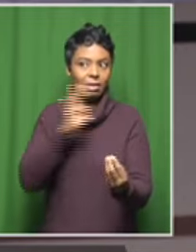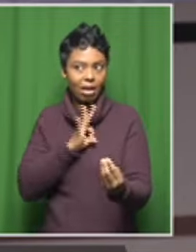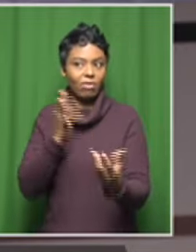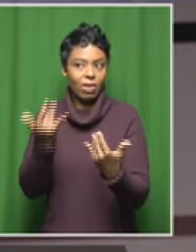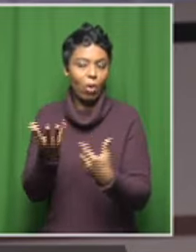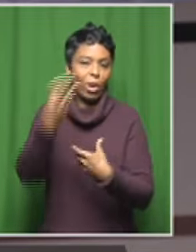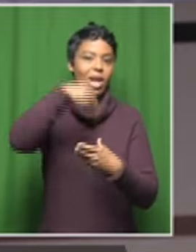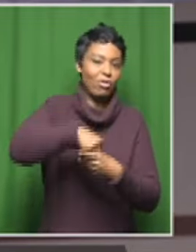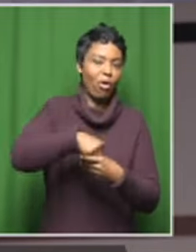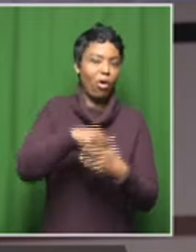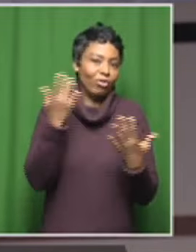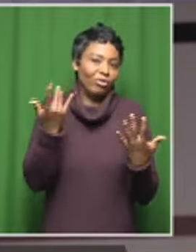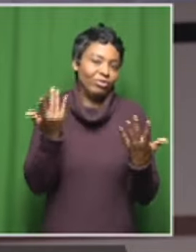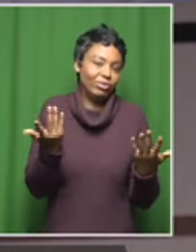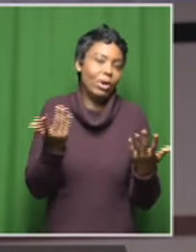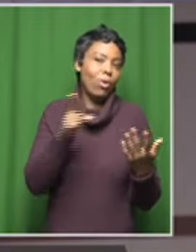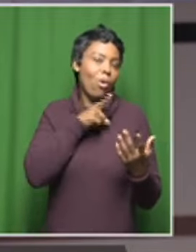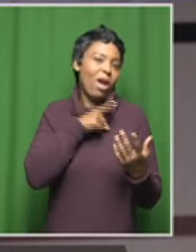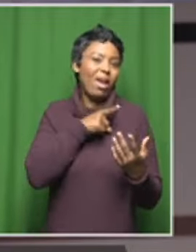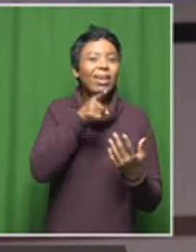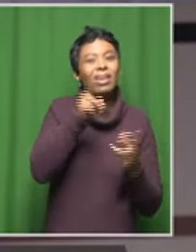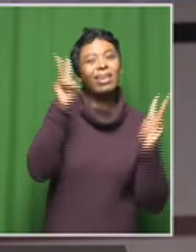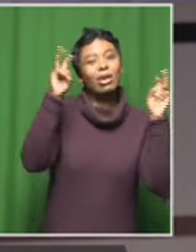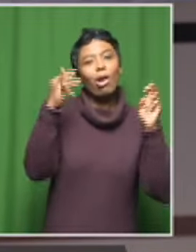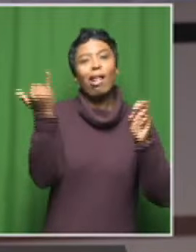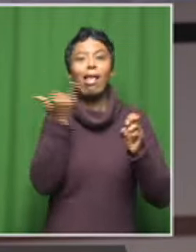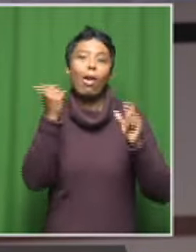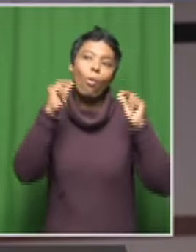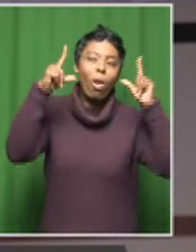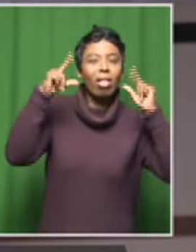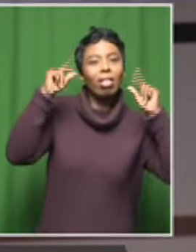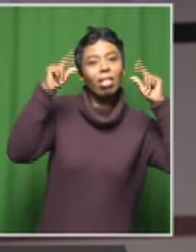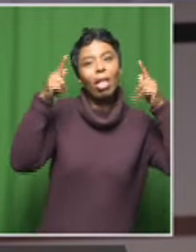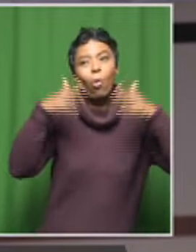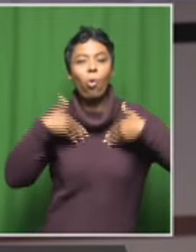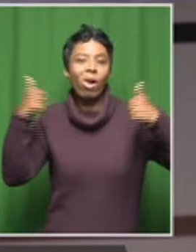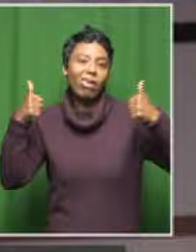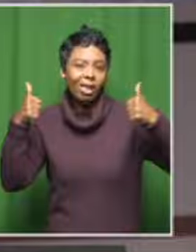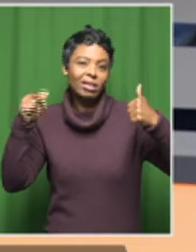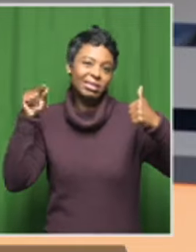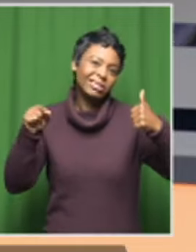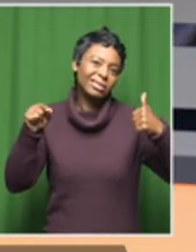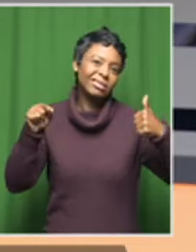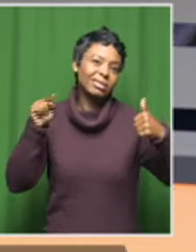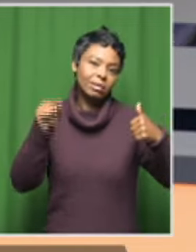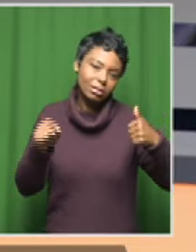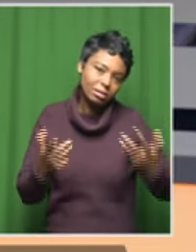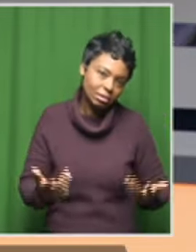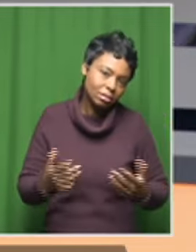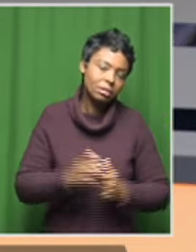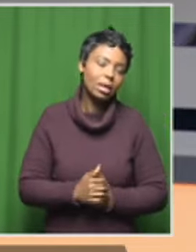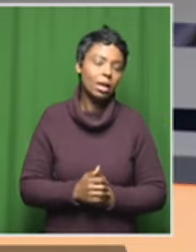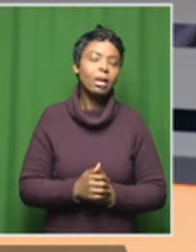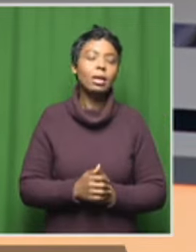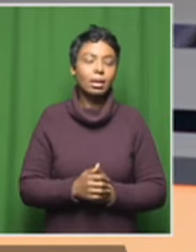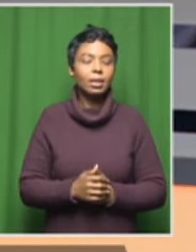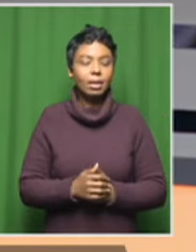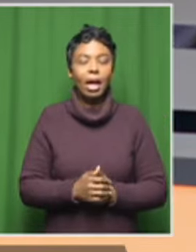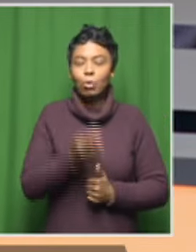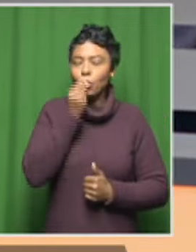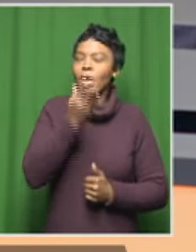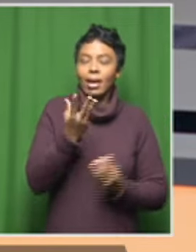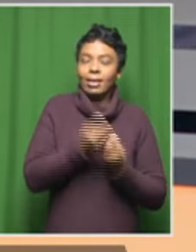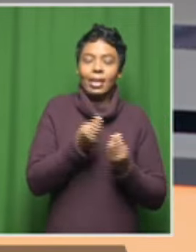lovely wellness initiative as well as a CSR initiative for corporates. It is a fantastic thing to do as well. It really is.